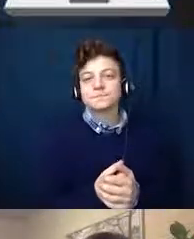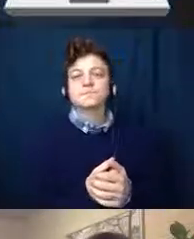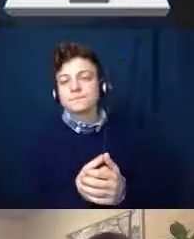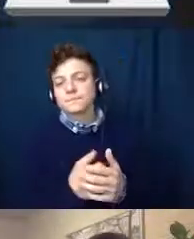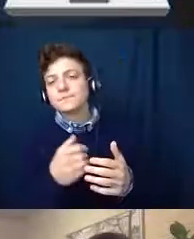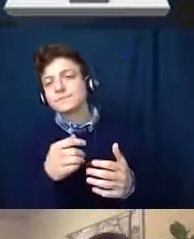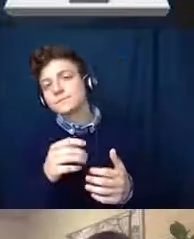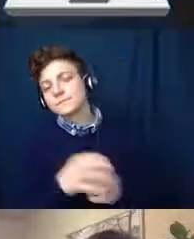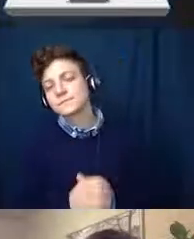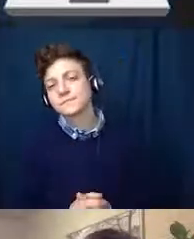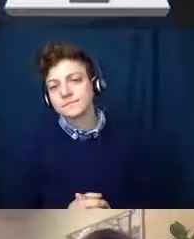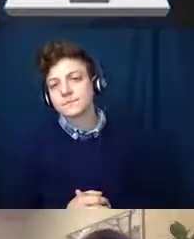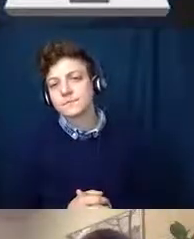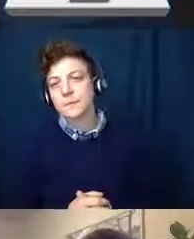this is,